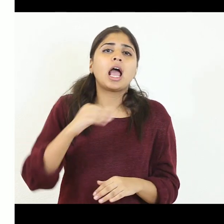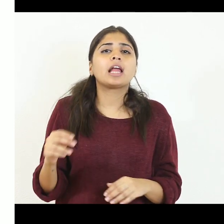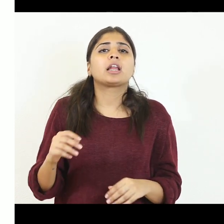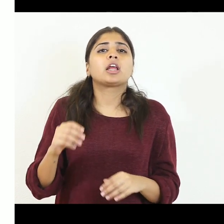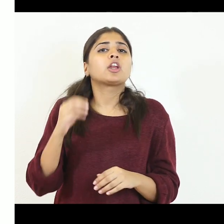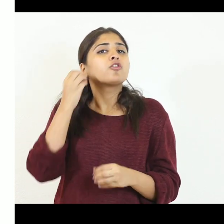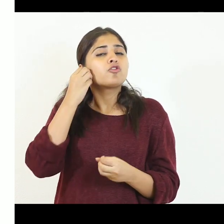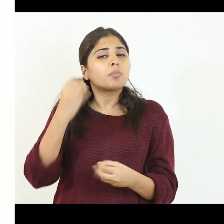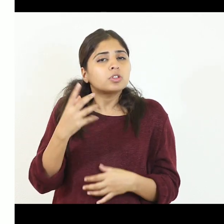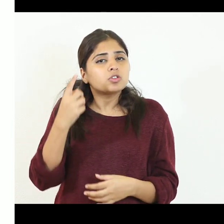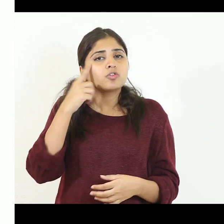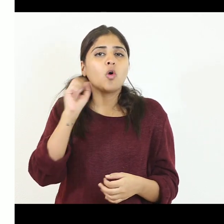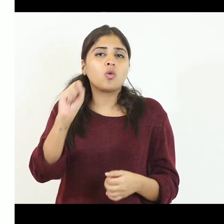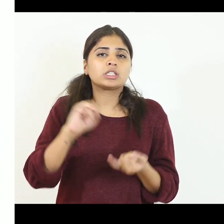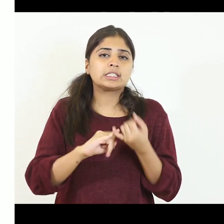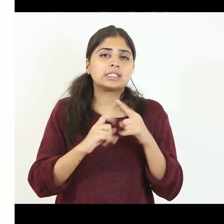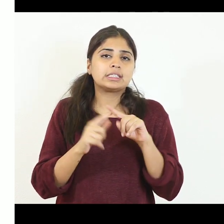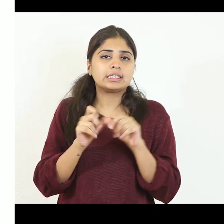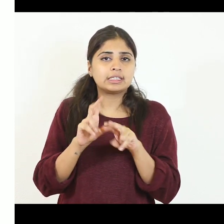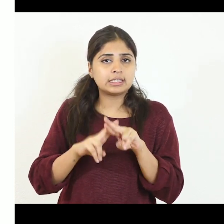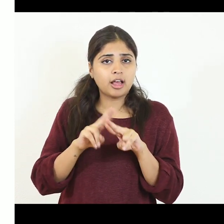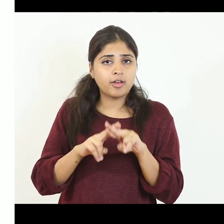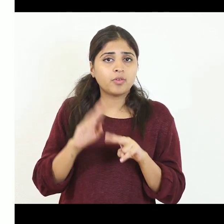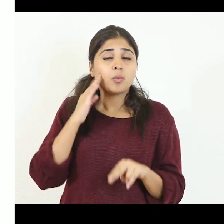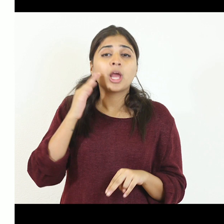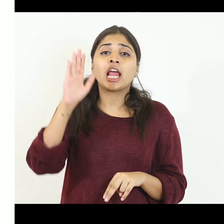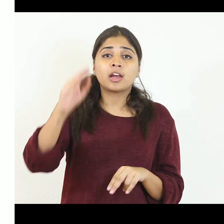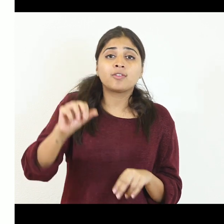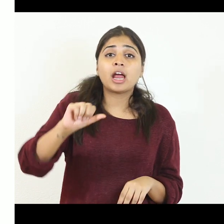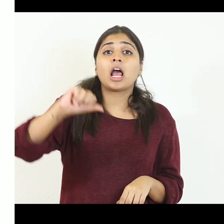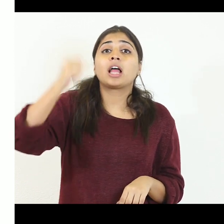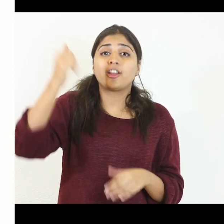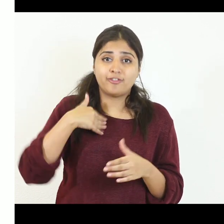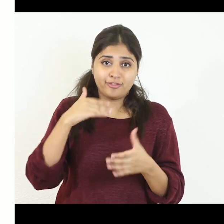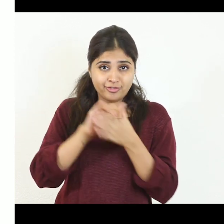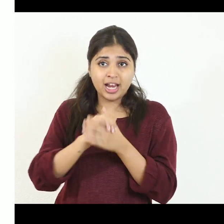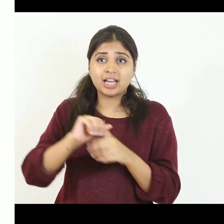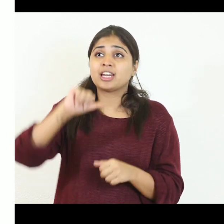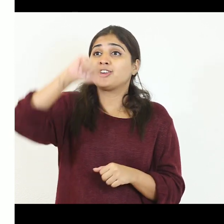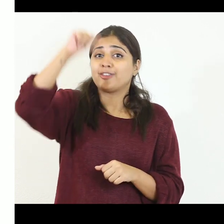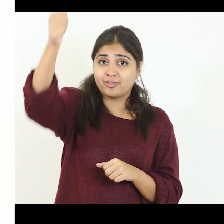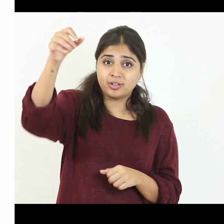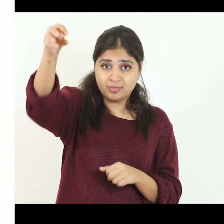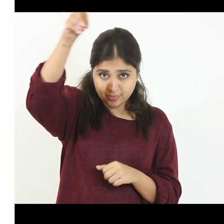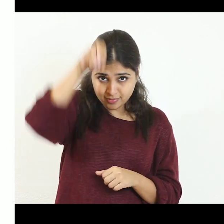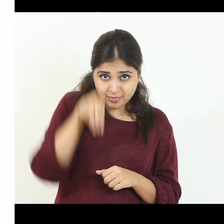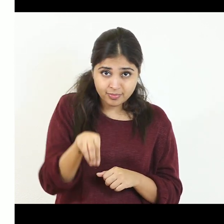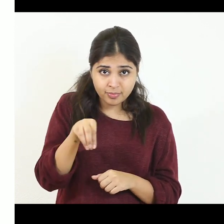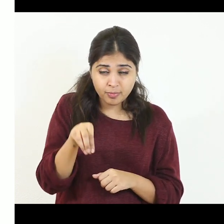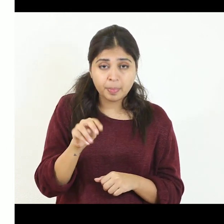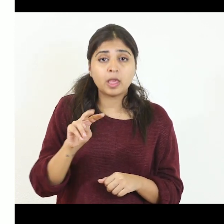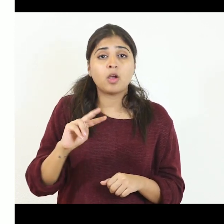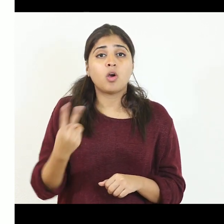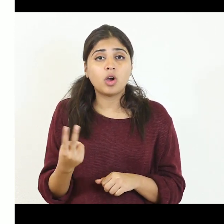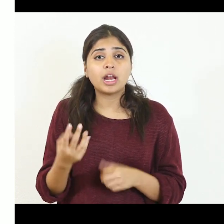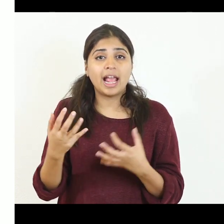when you accept an invitation to be friends, you have the option to limit that person's access.